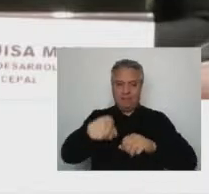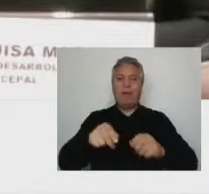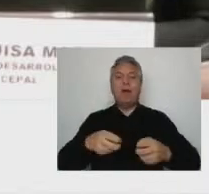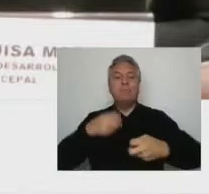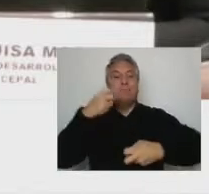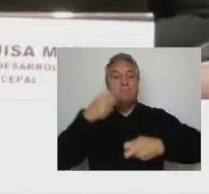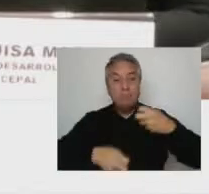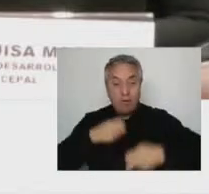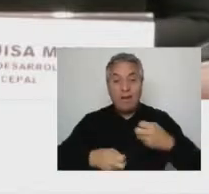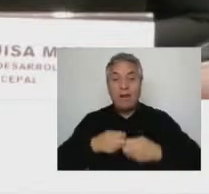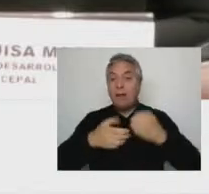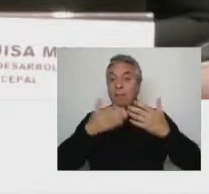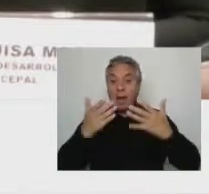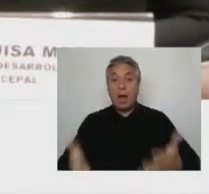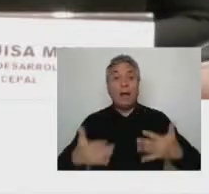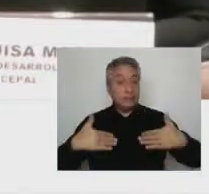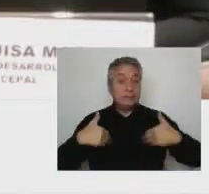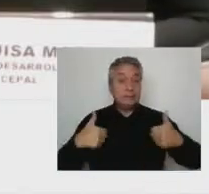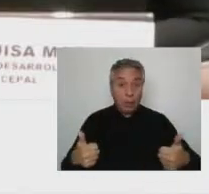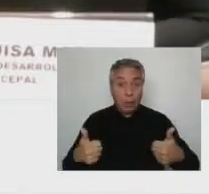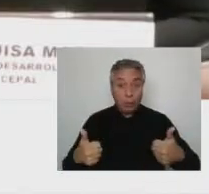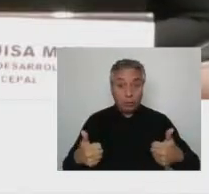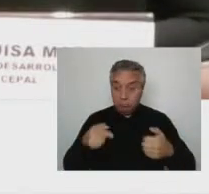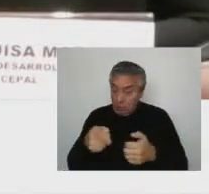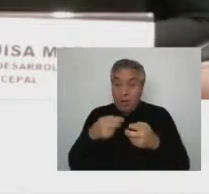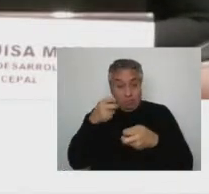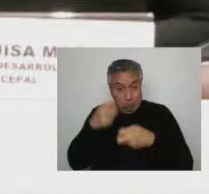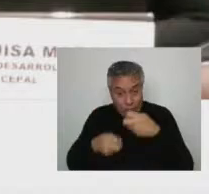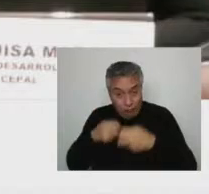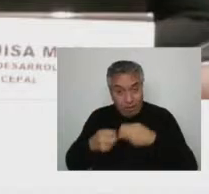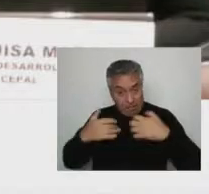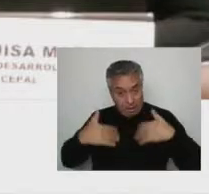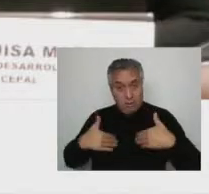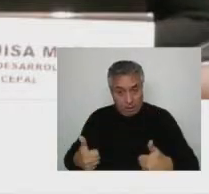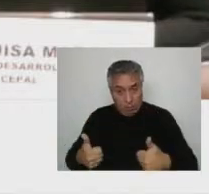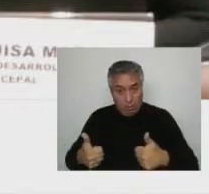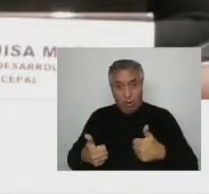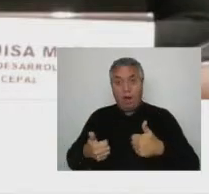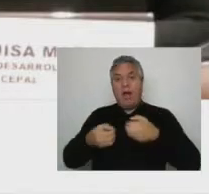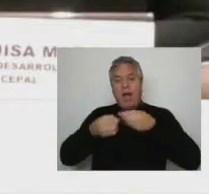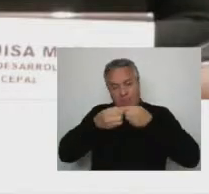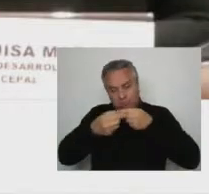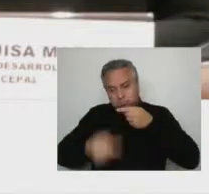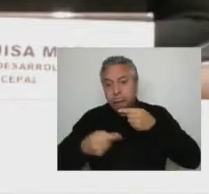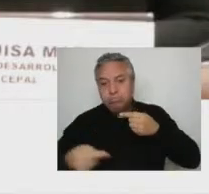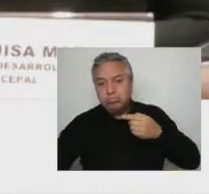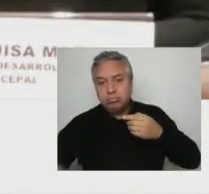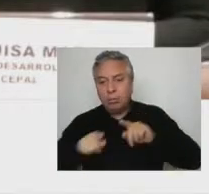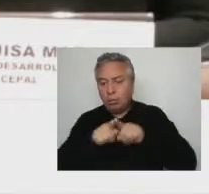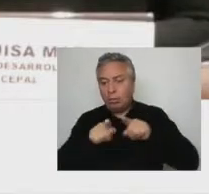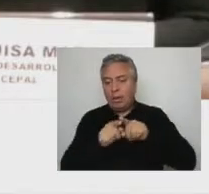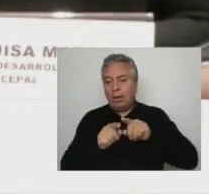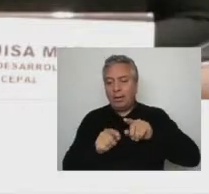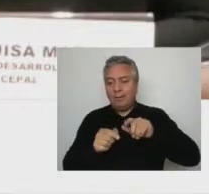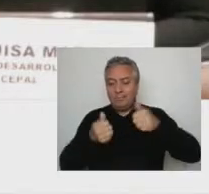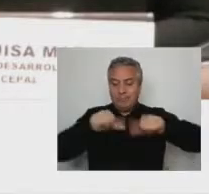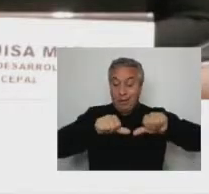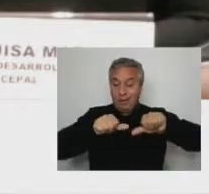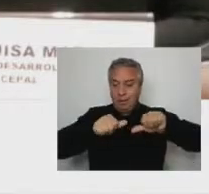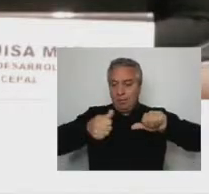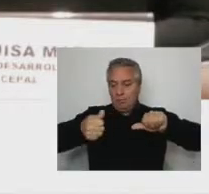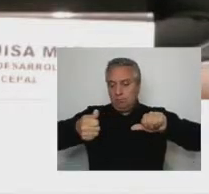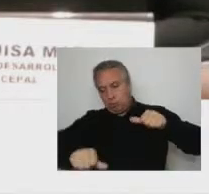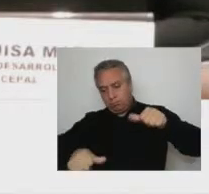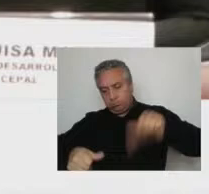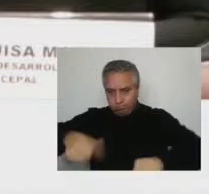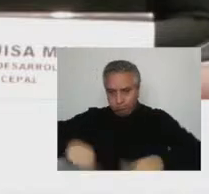that started in the health sector, but that spread throughout the other sectors of society. Now,